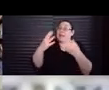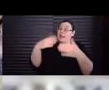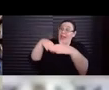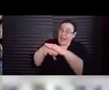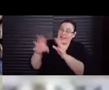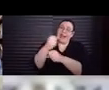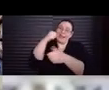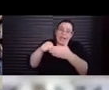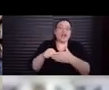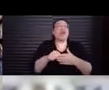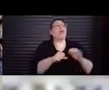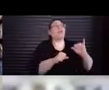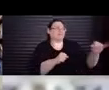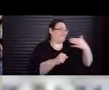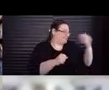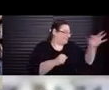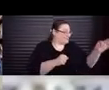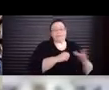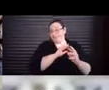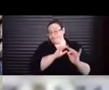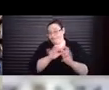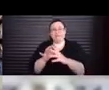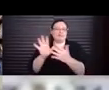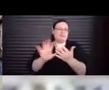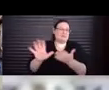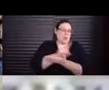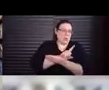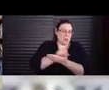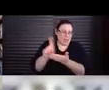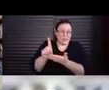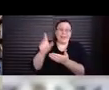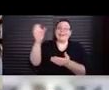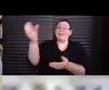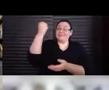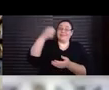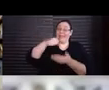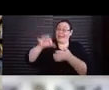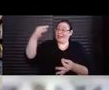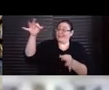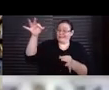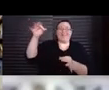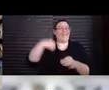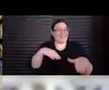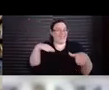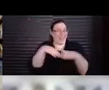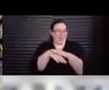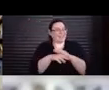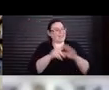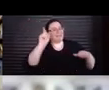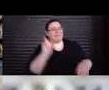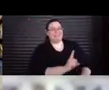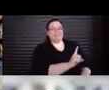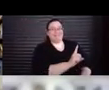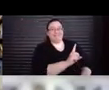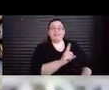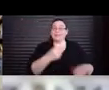I did all that process. It took about a week, but I got the letter that said, you have access, you can come in. So I get